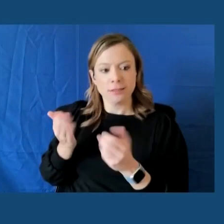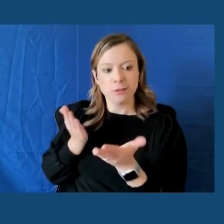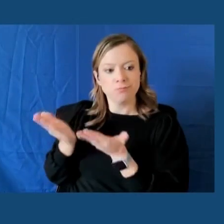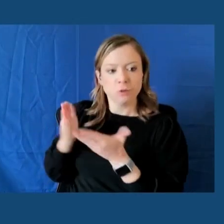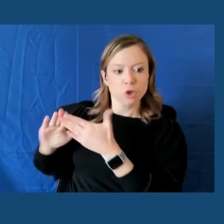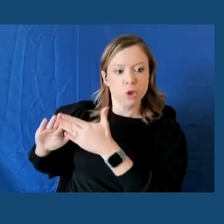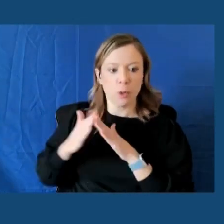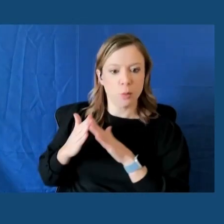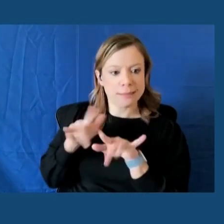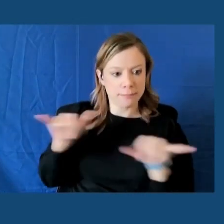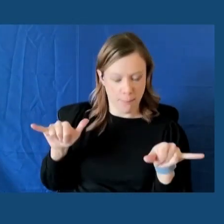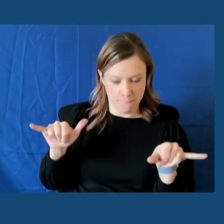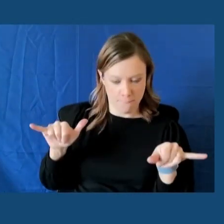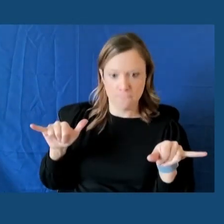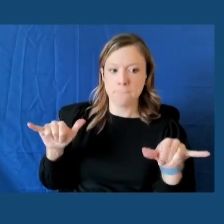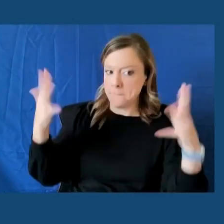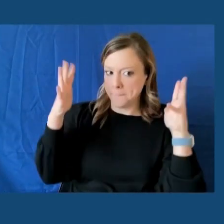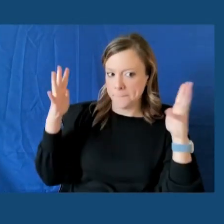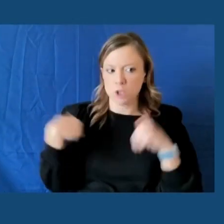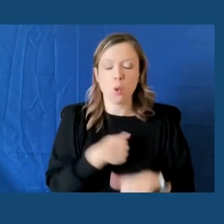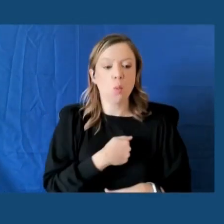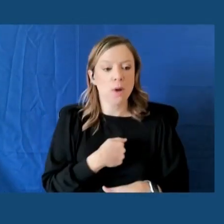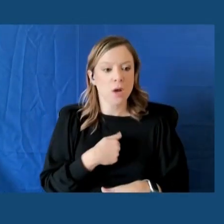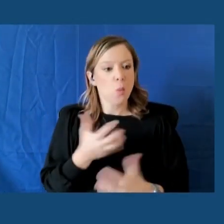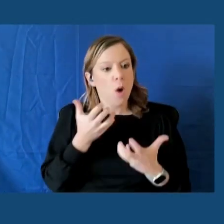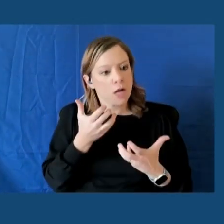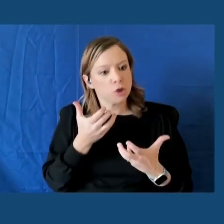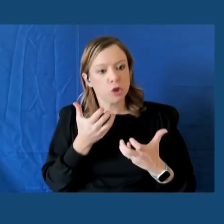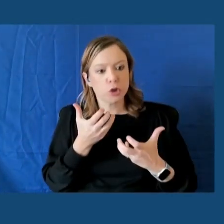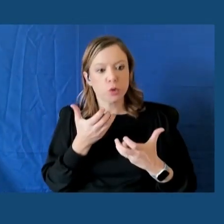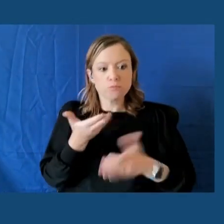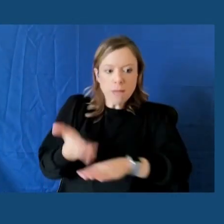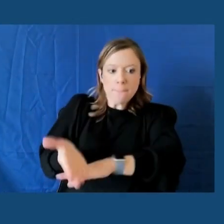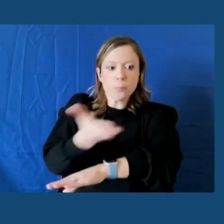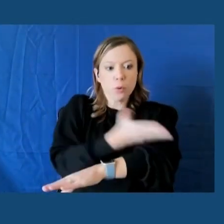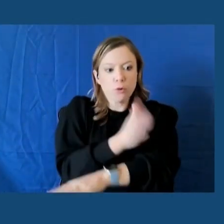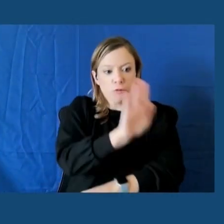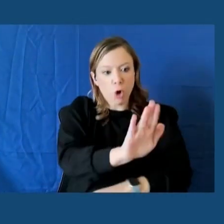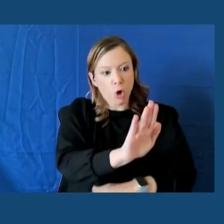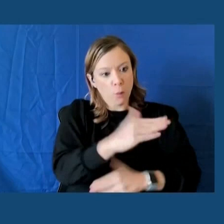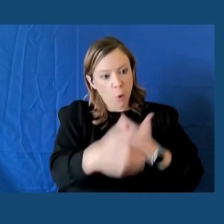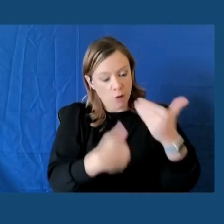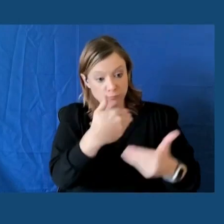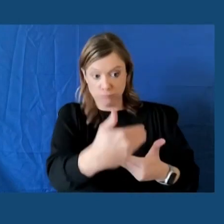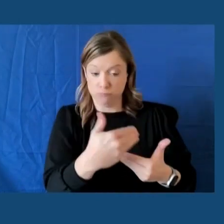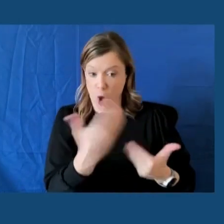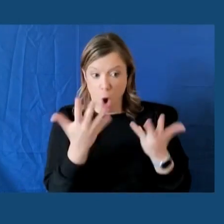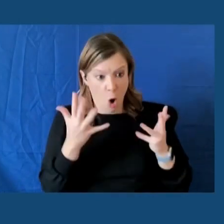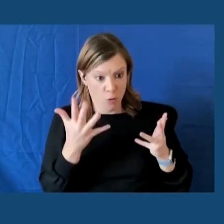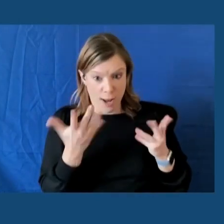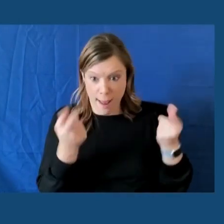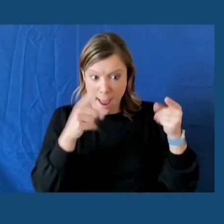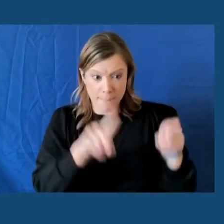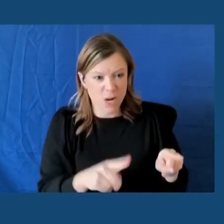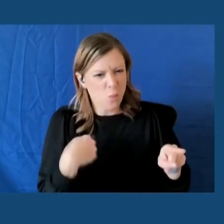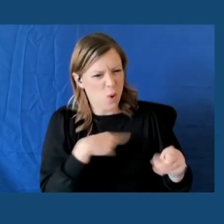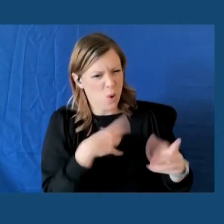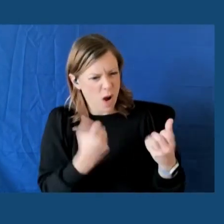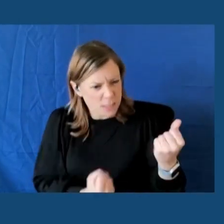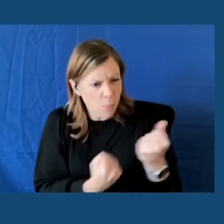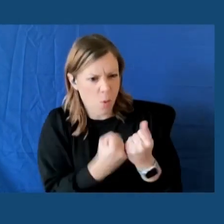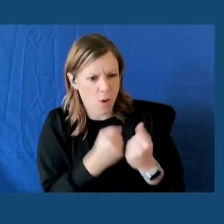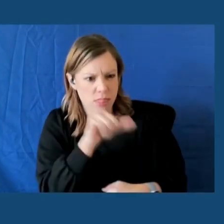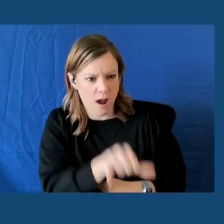So we're building on the progress she already made. Everyone can agree that healthy children are more likely to grow into healthy